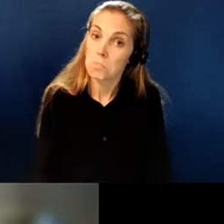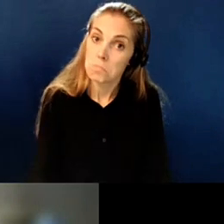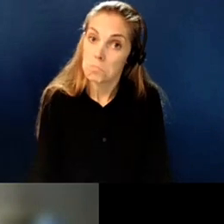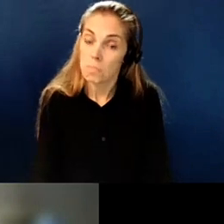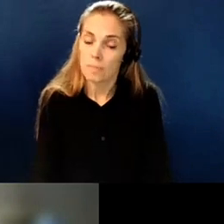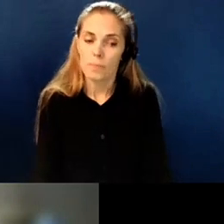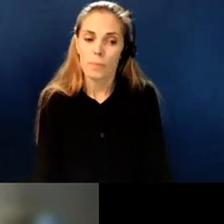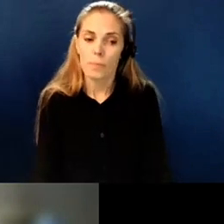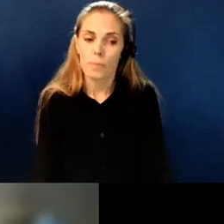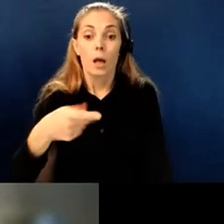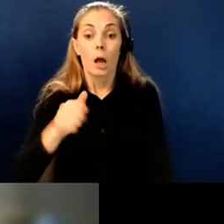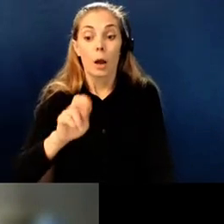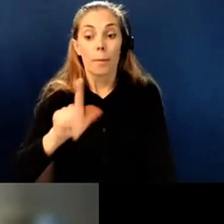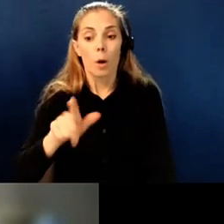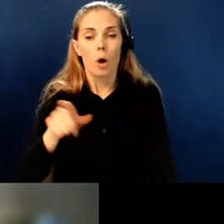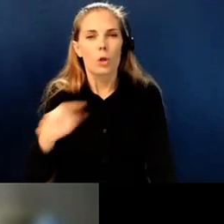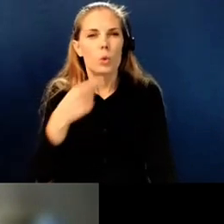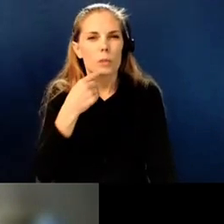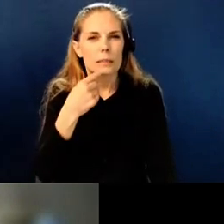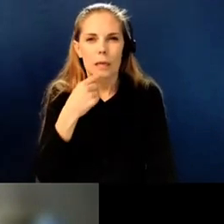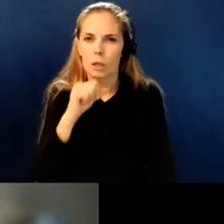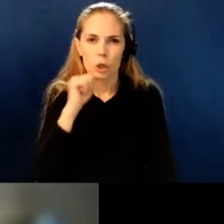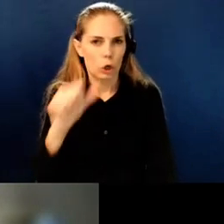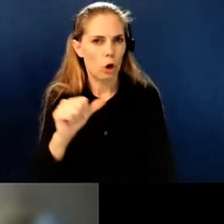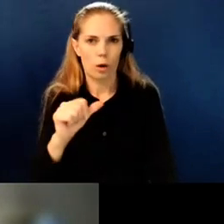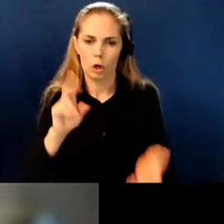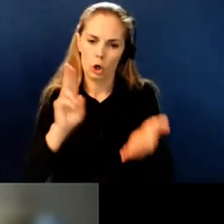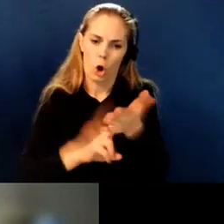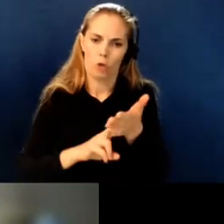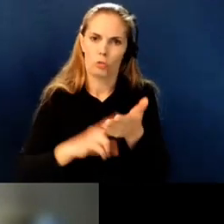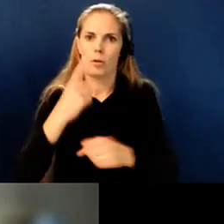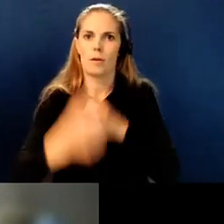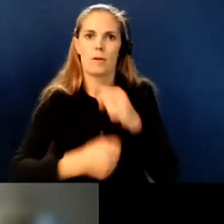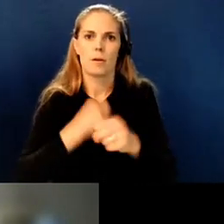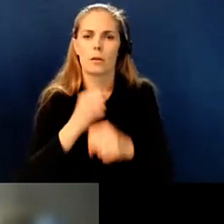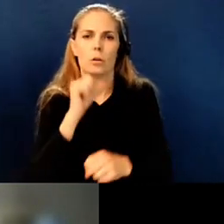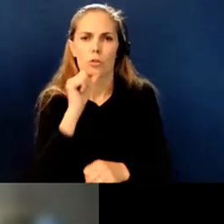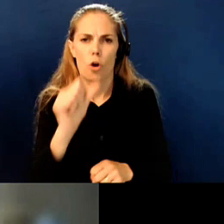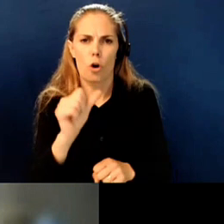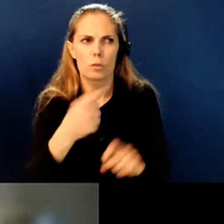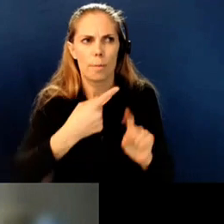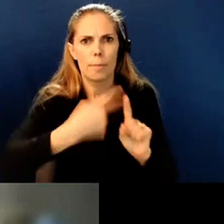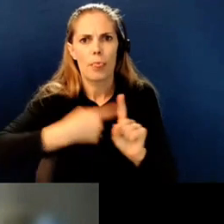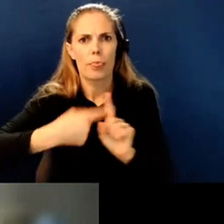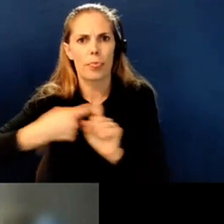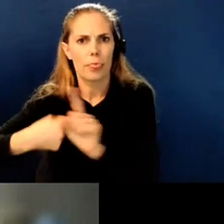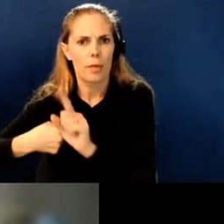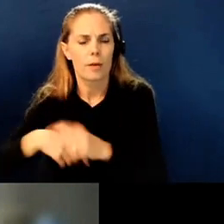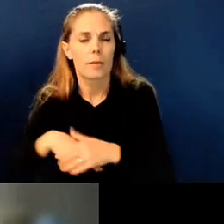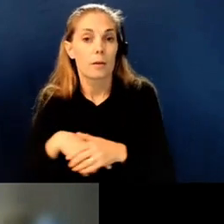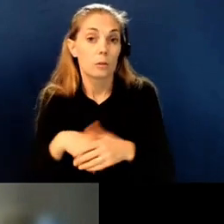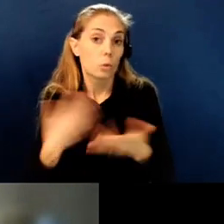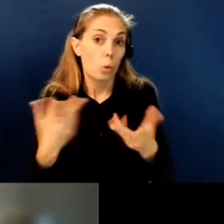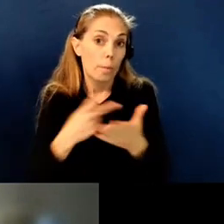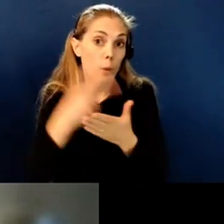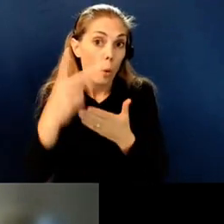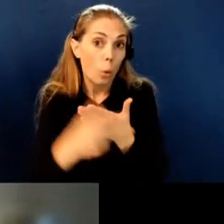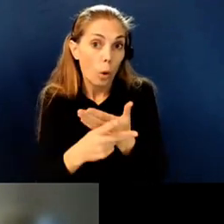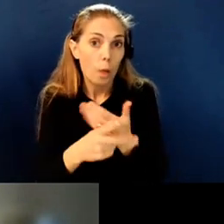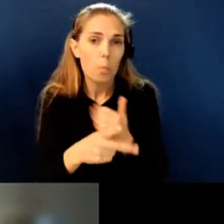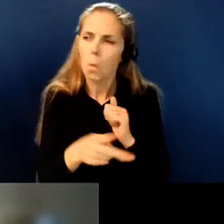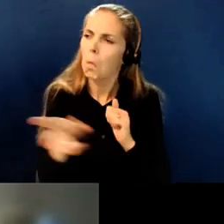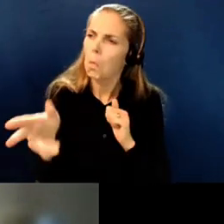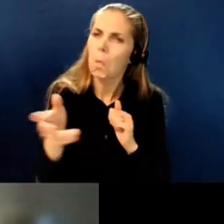not an annual contract, it's a monthly contract. So it could be something where the programs could, potentially try it for a while and stop,